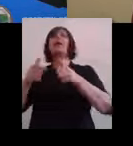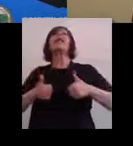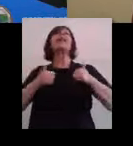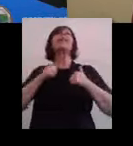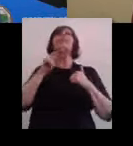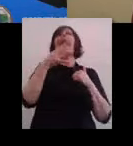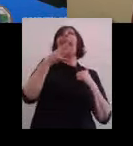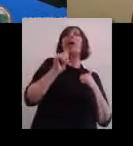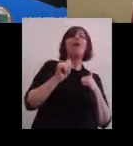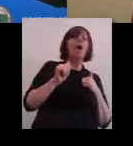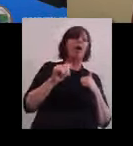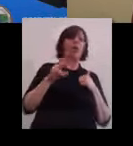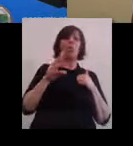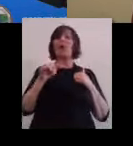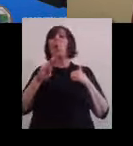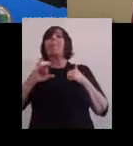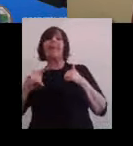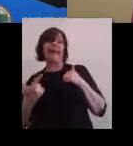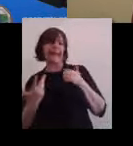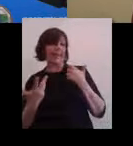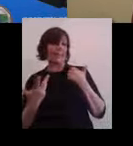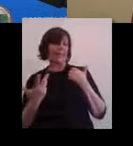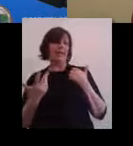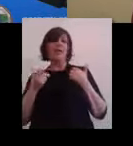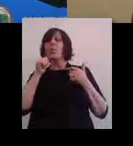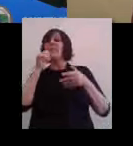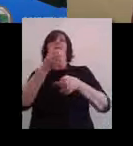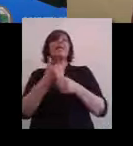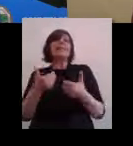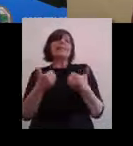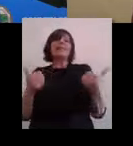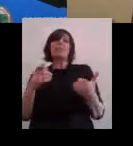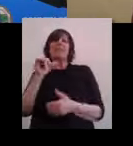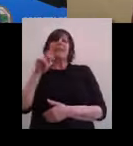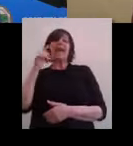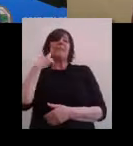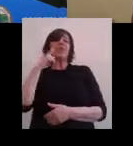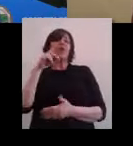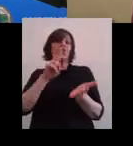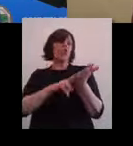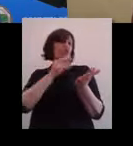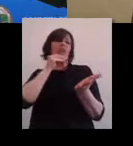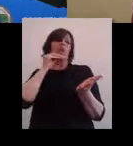Orleans. We don't get separate data from nursing homes. That comes directly from New York State.